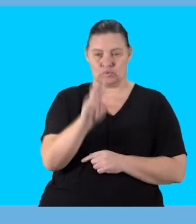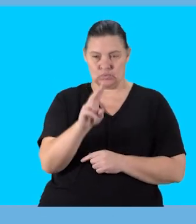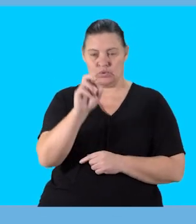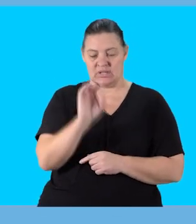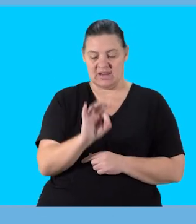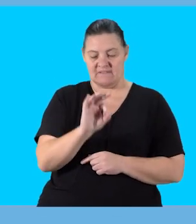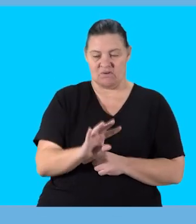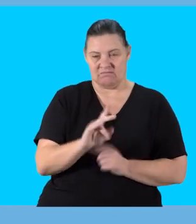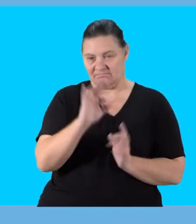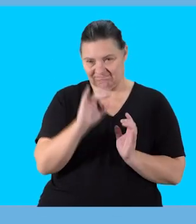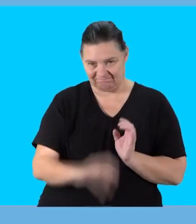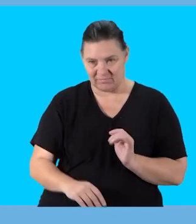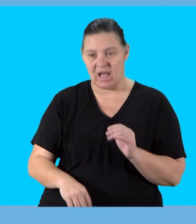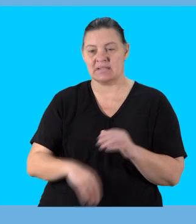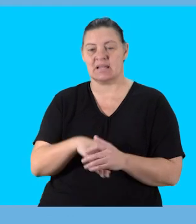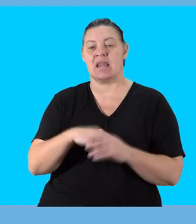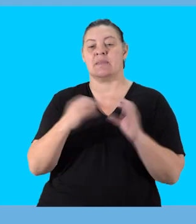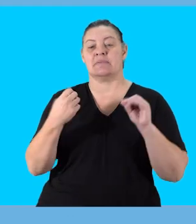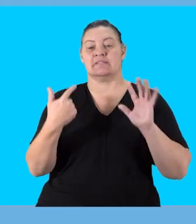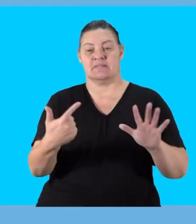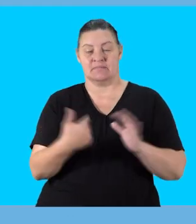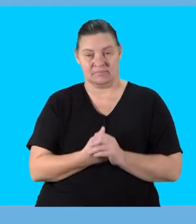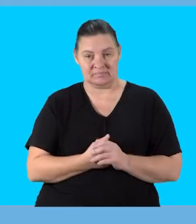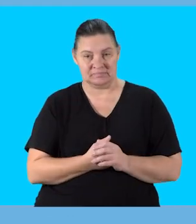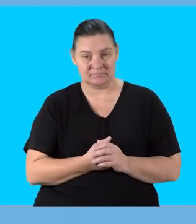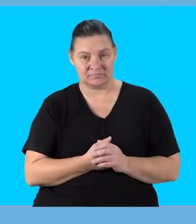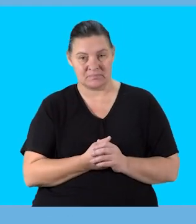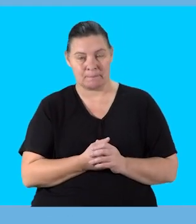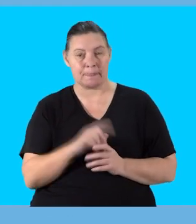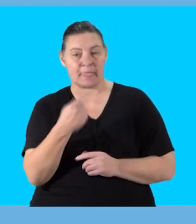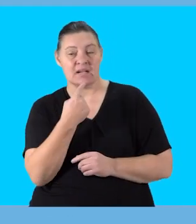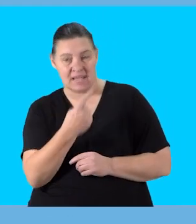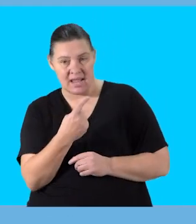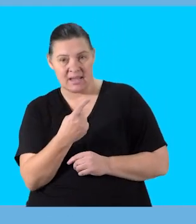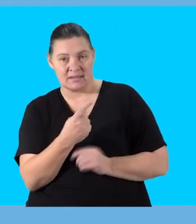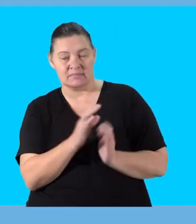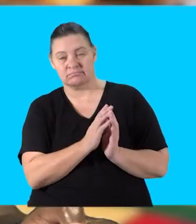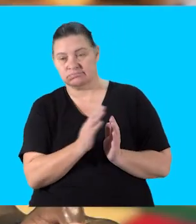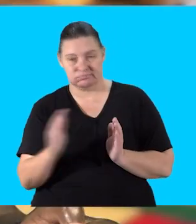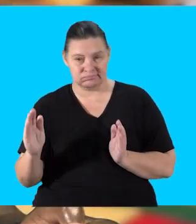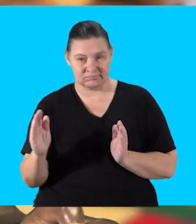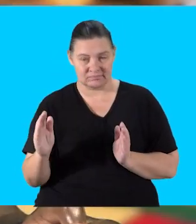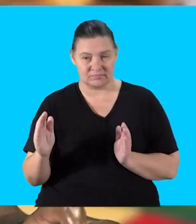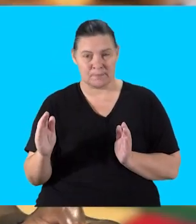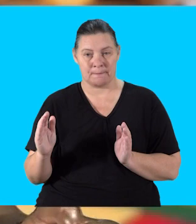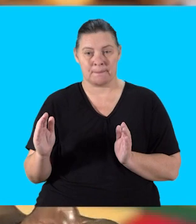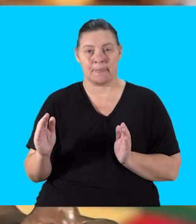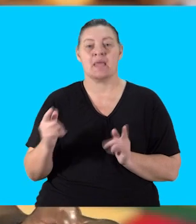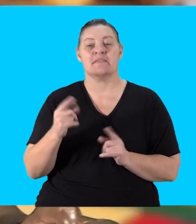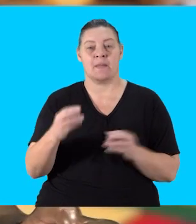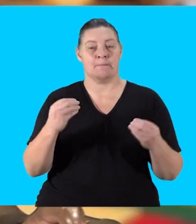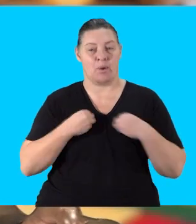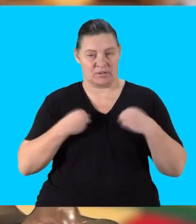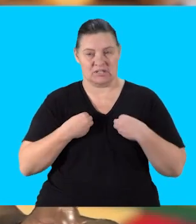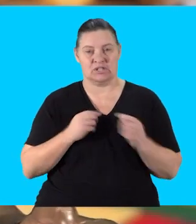period 2, 3, all the way down to period number 7. And as we have said, as you're moving along across the